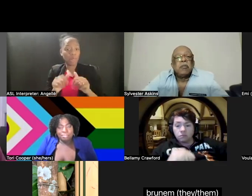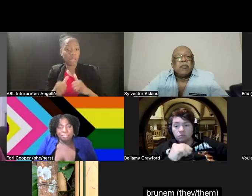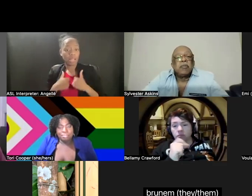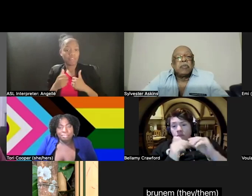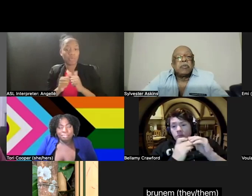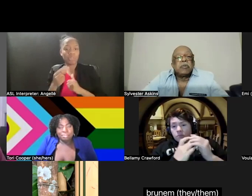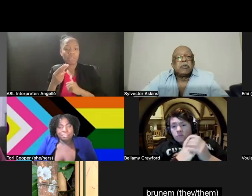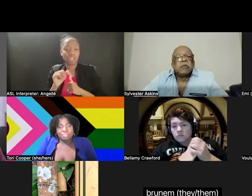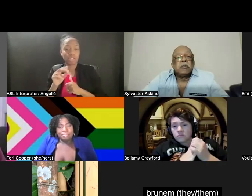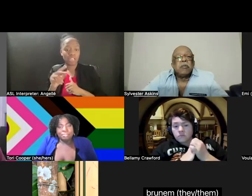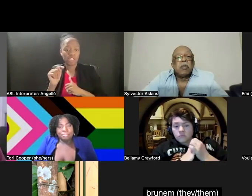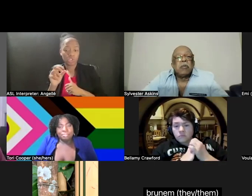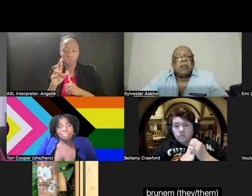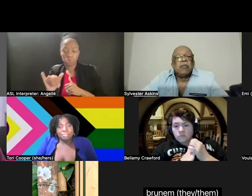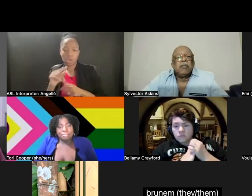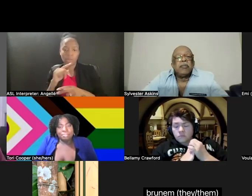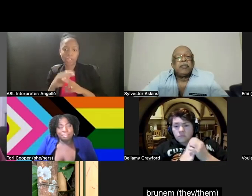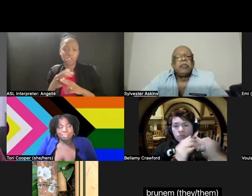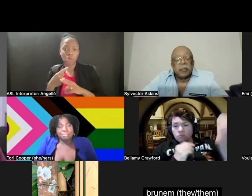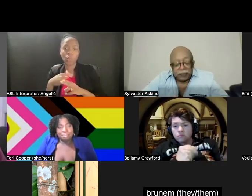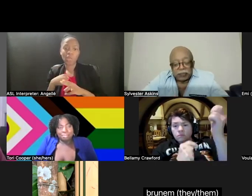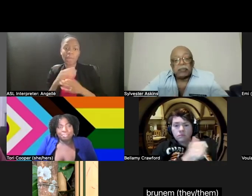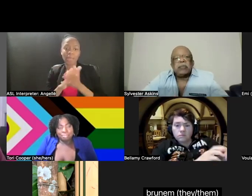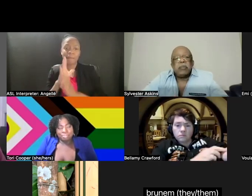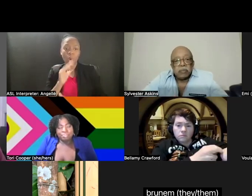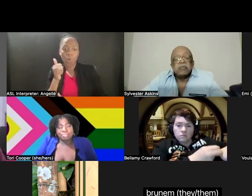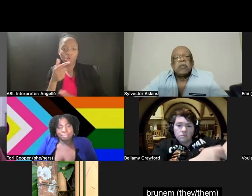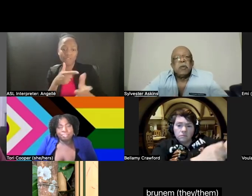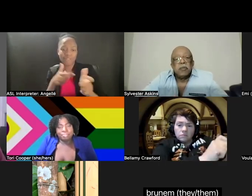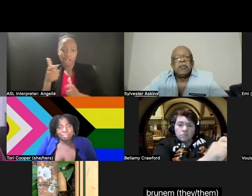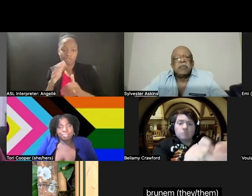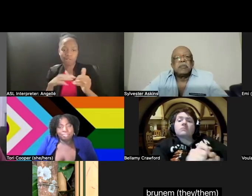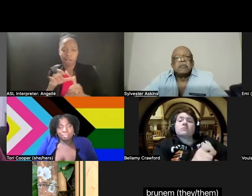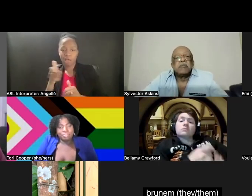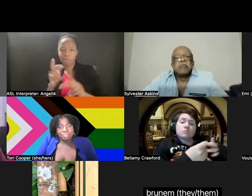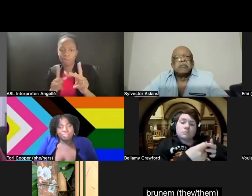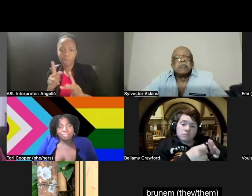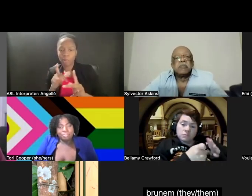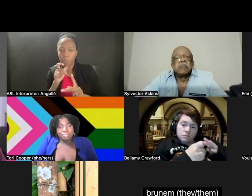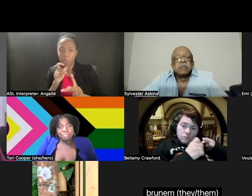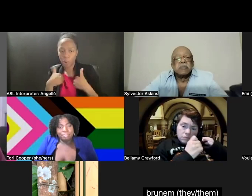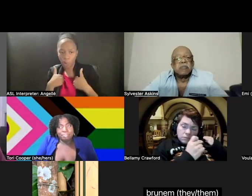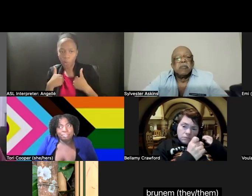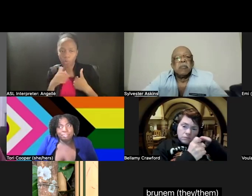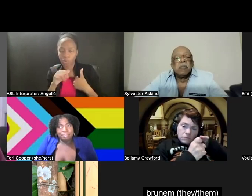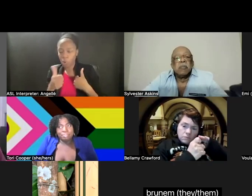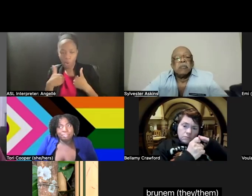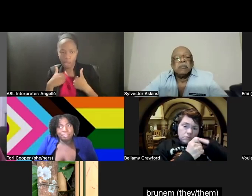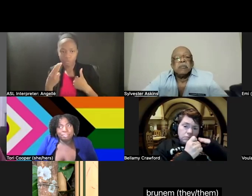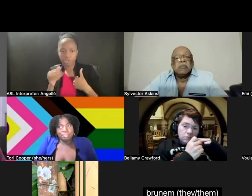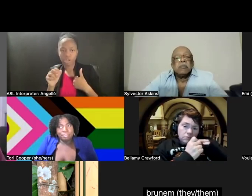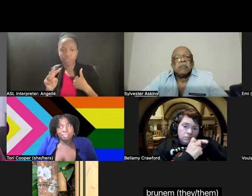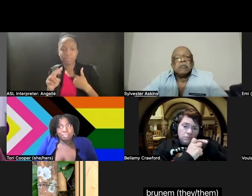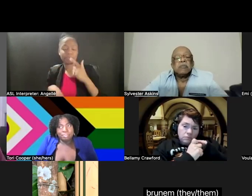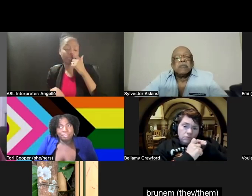Tori mentioned, we age faster than other people who are not living with HIV. And so right